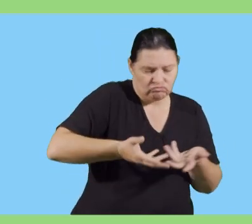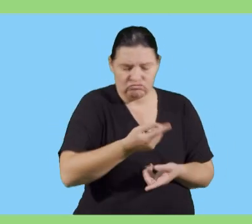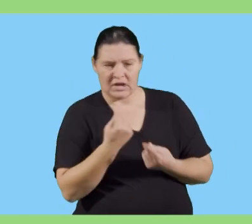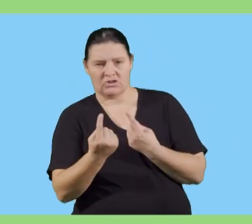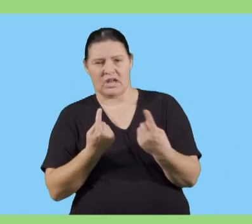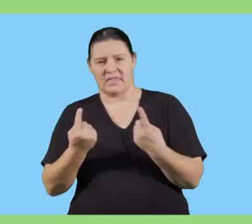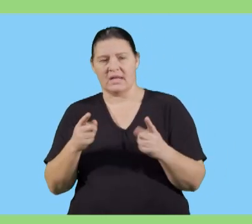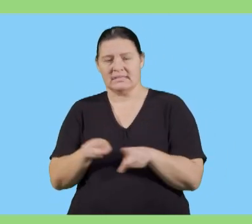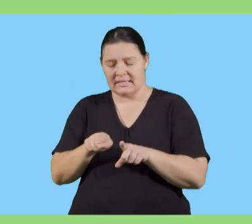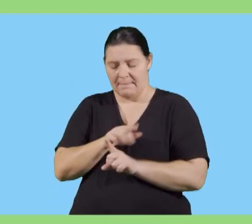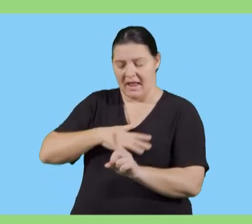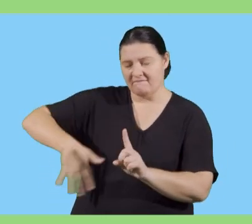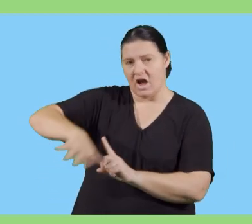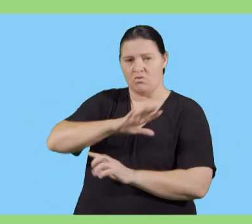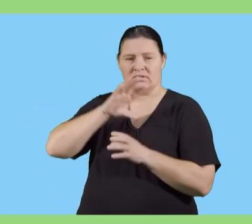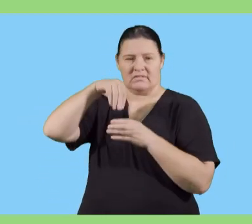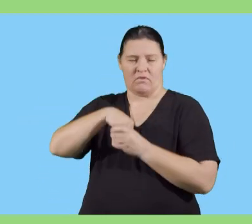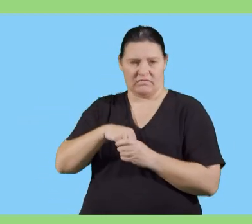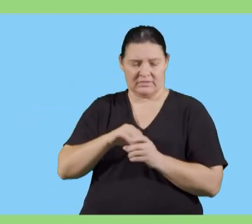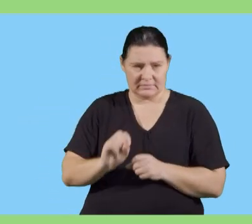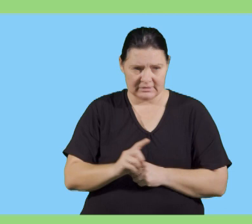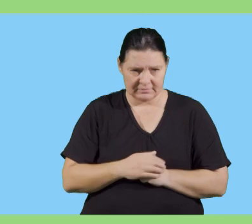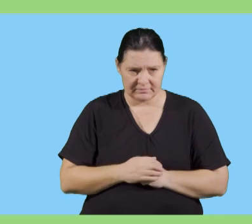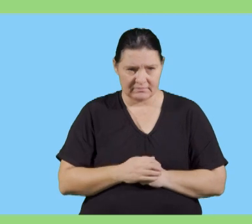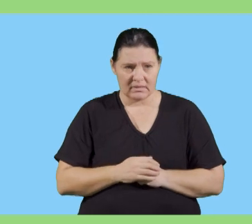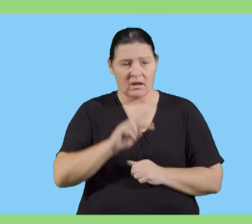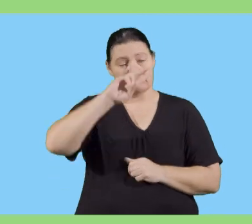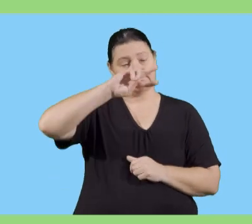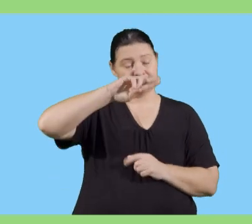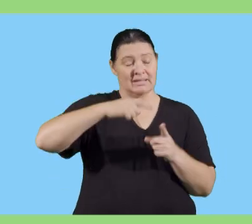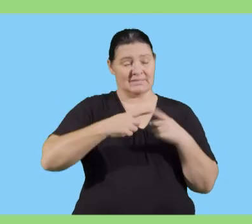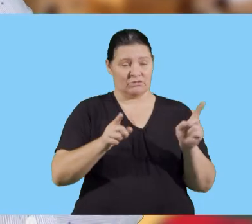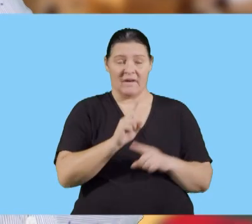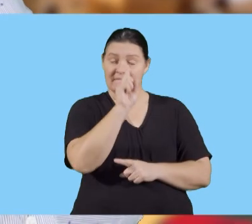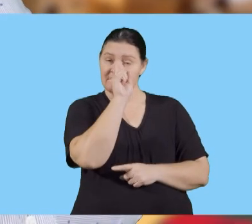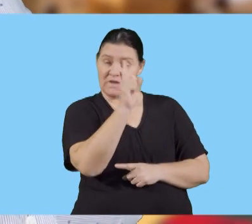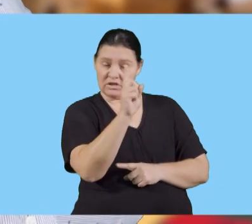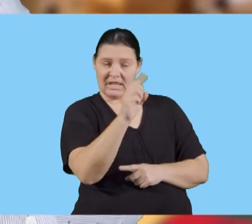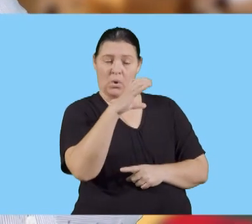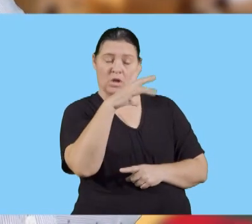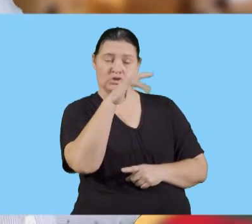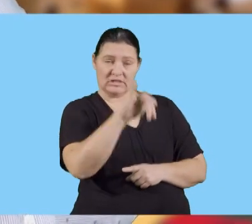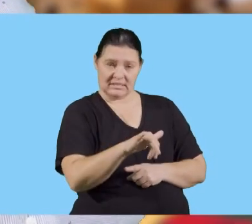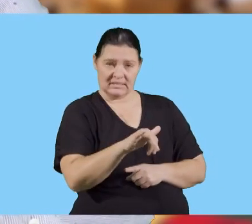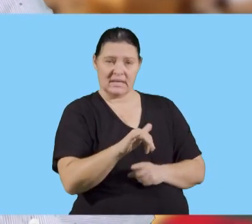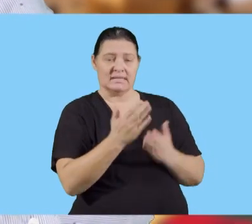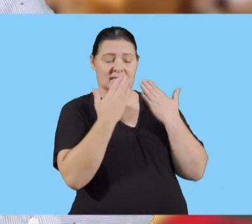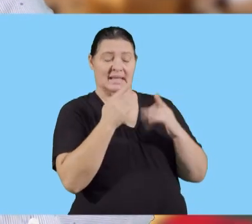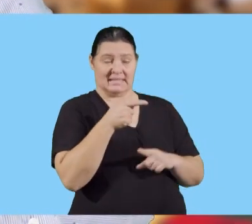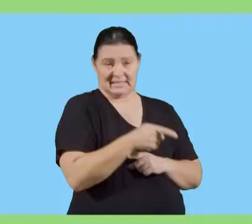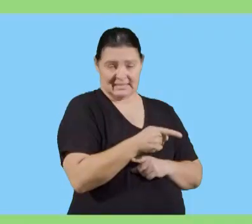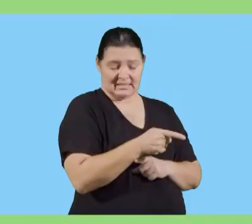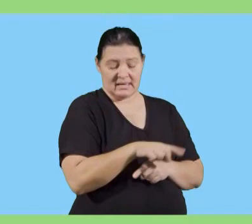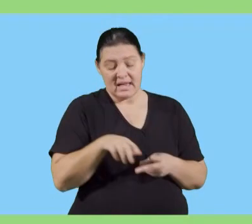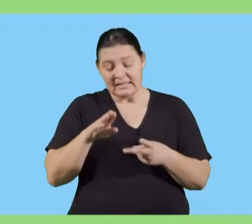the difference between the two terms is that the first one, which is ecology, is a study, whereas the second one, which is ecosystem,